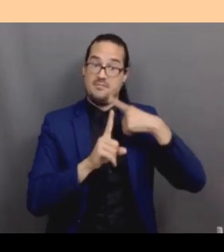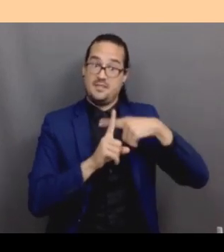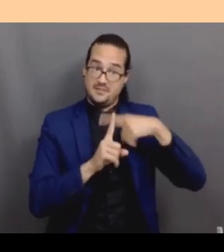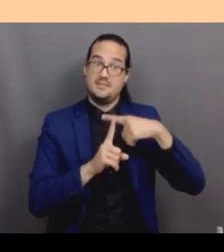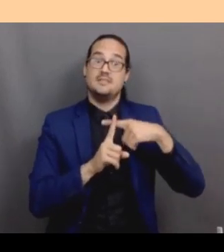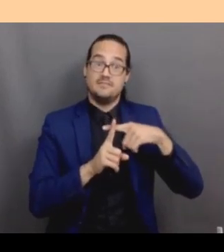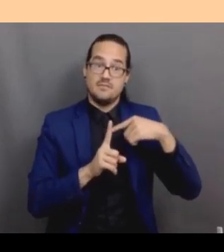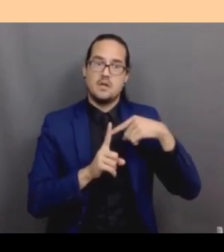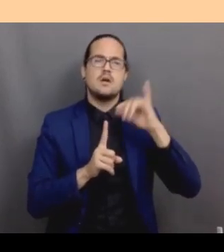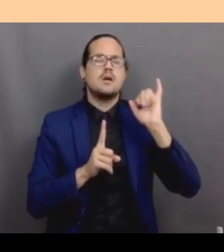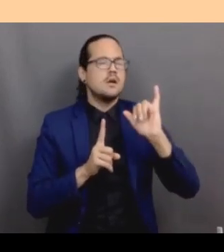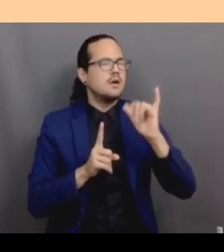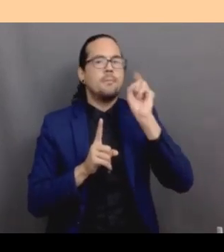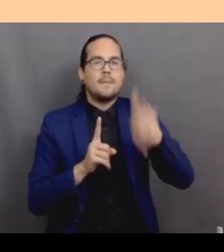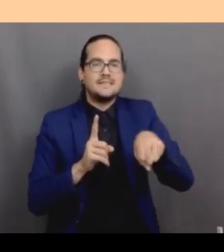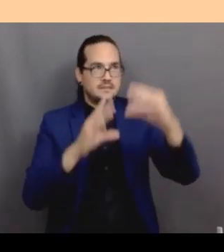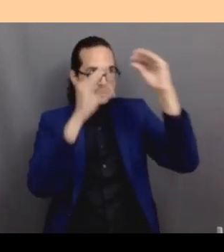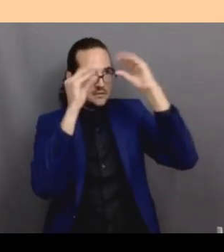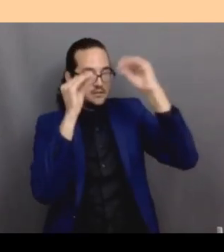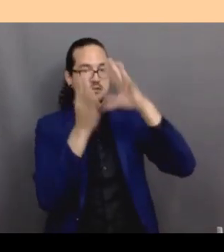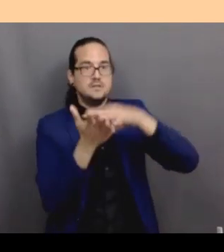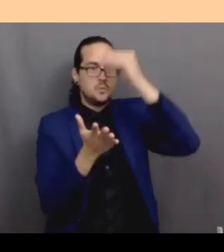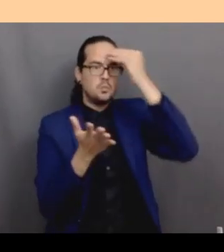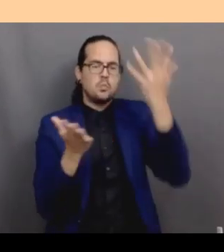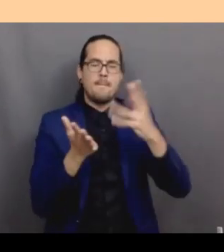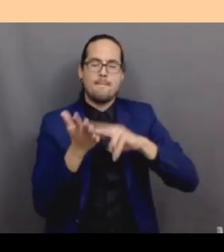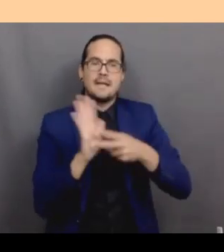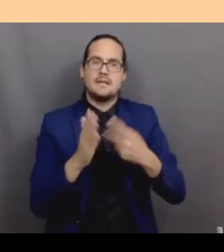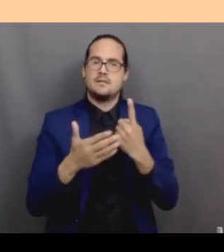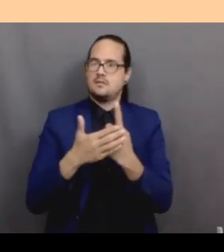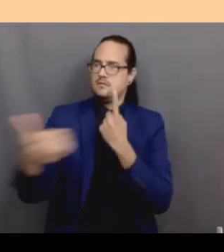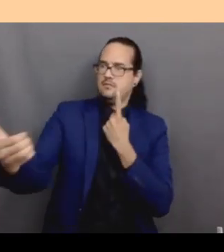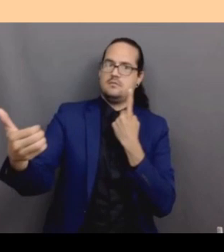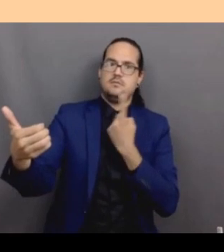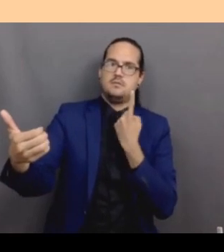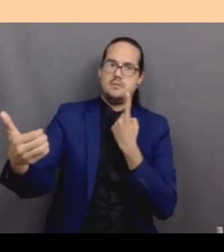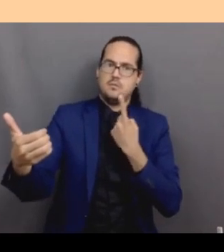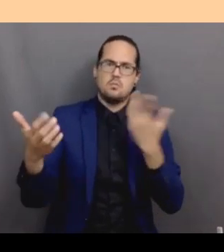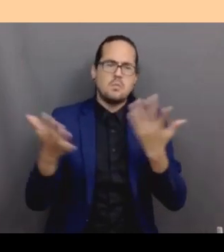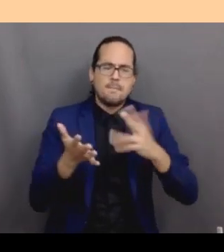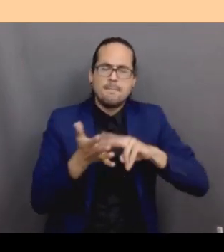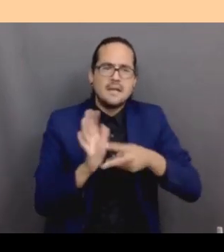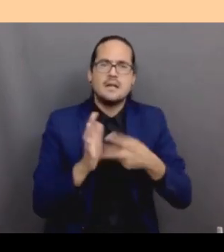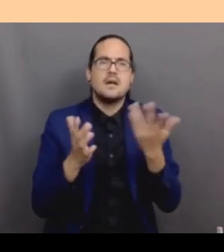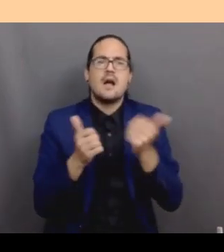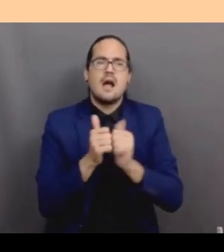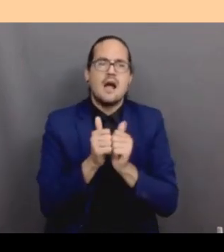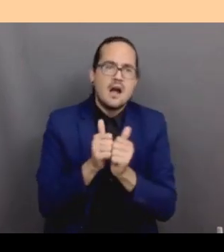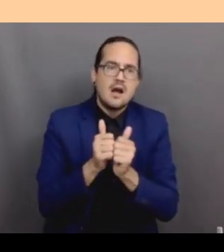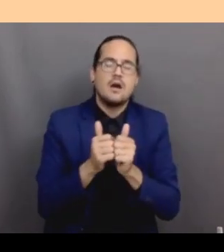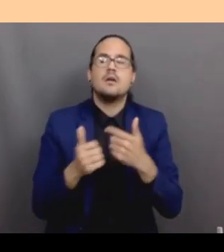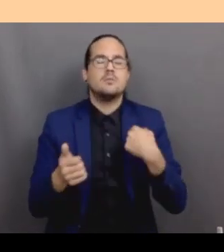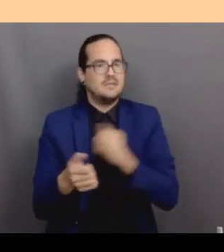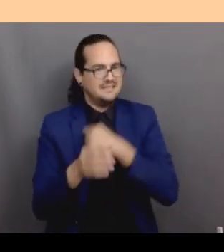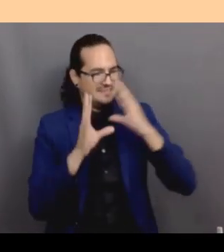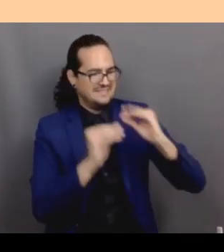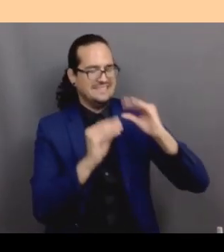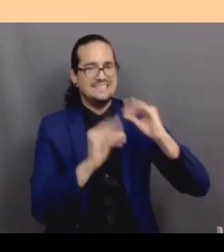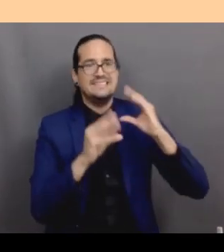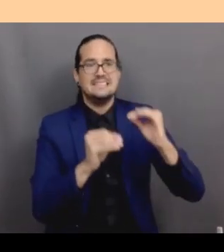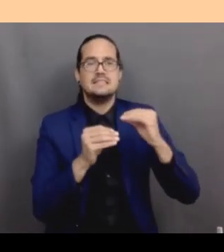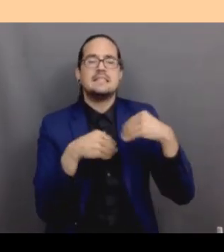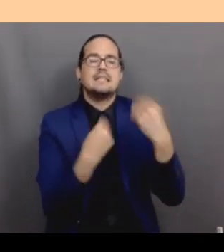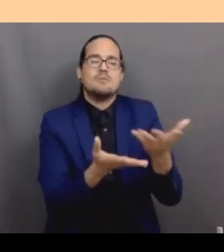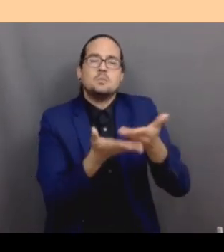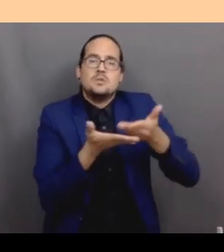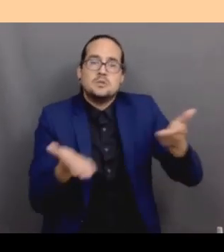need to maintain that quarantine. Excellent. Thanks for that clarification. Mm-hmm. Well, if you are just